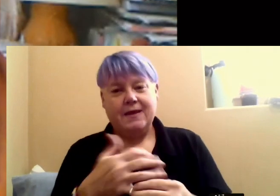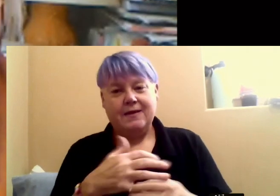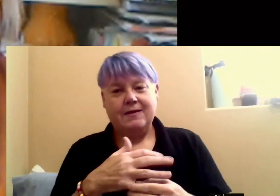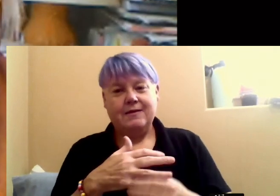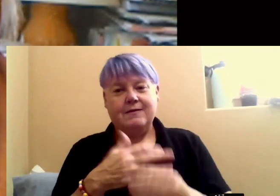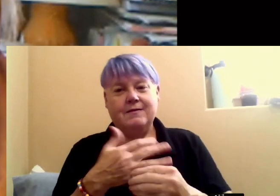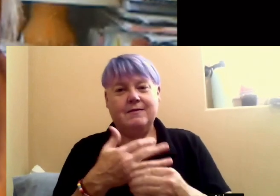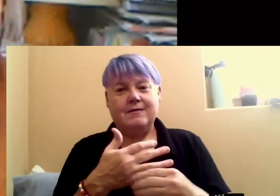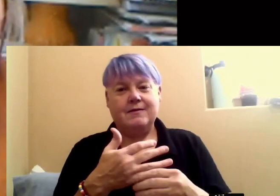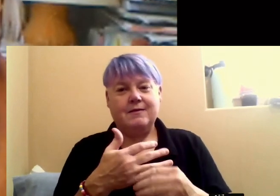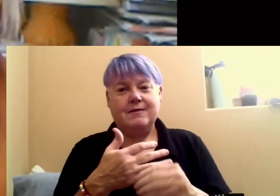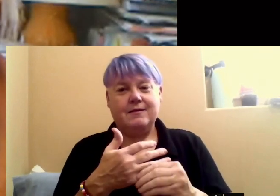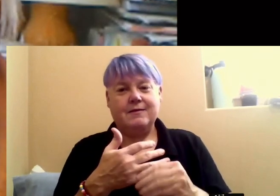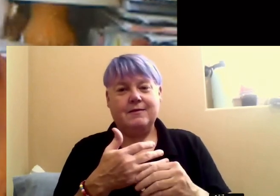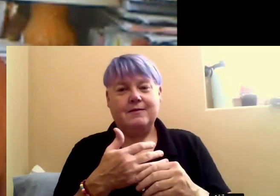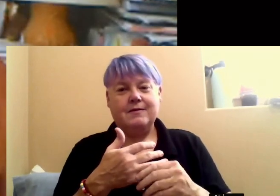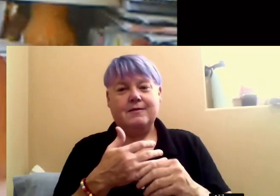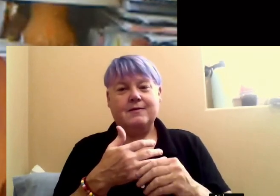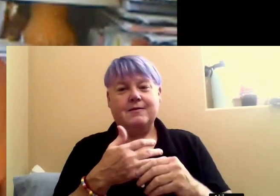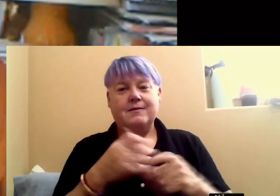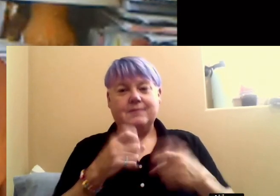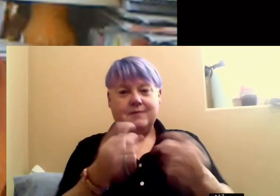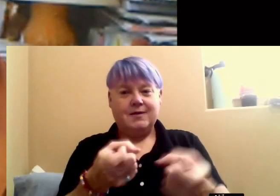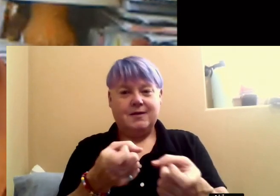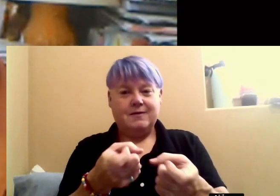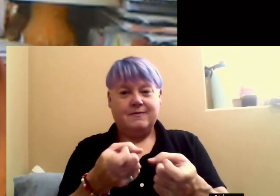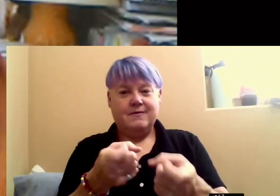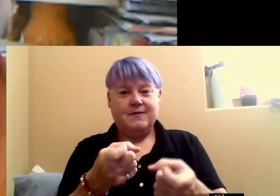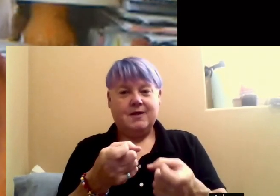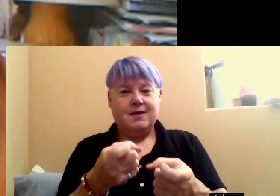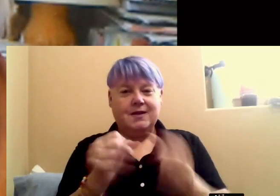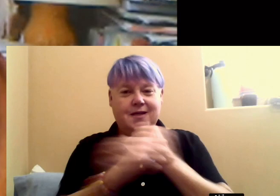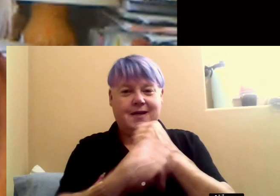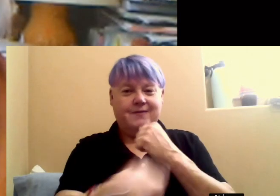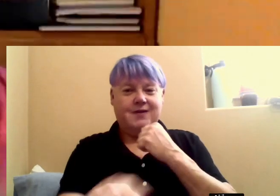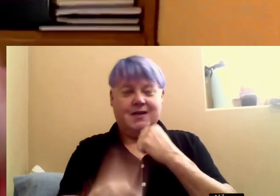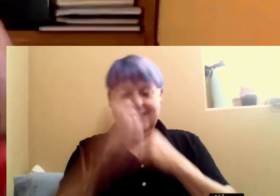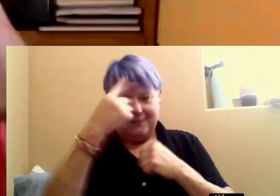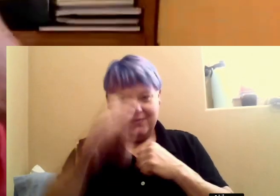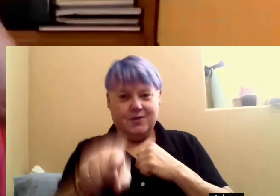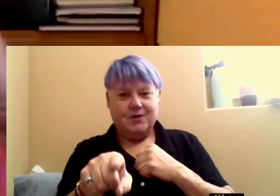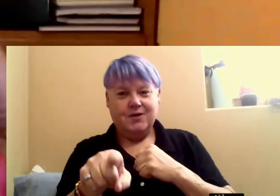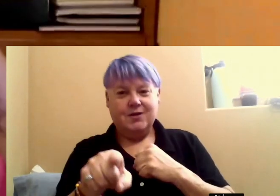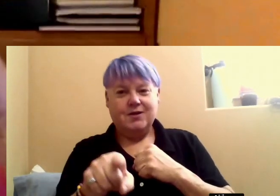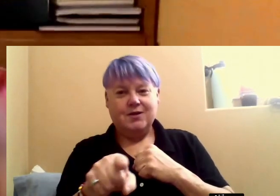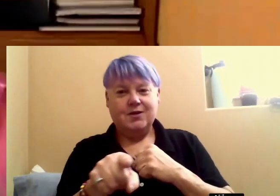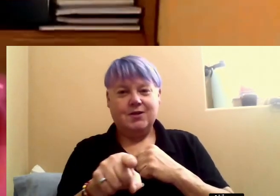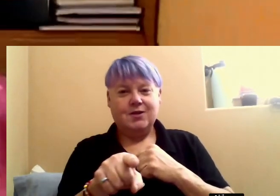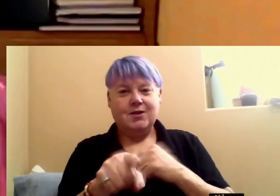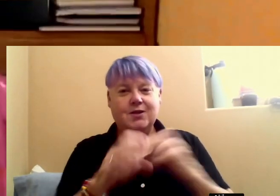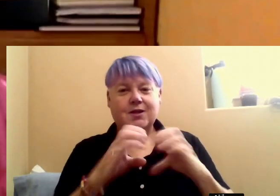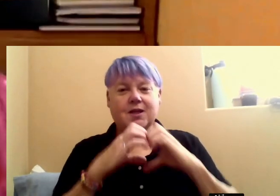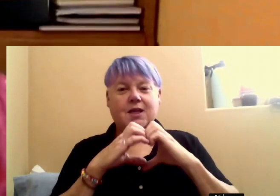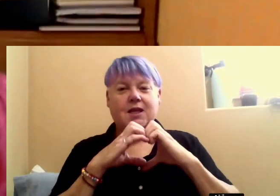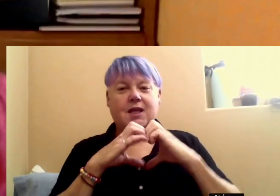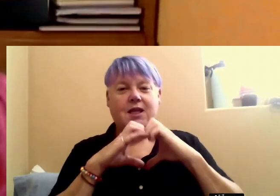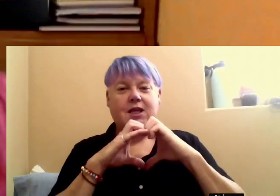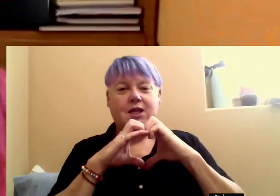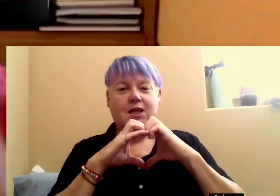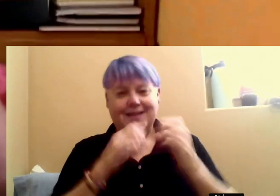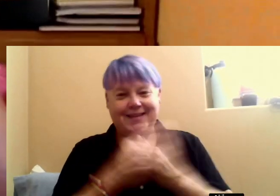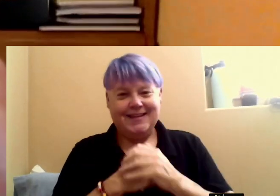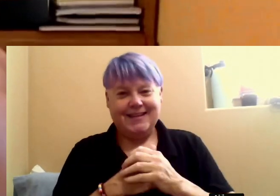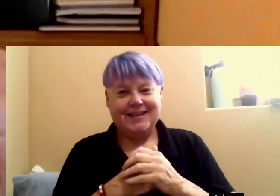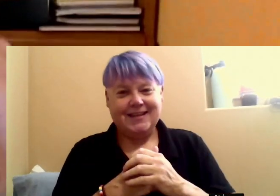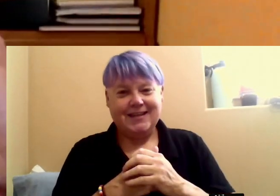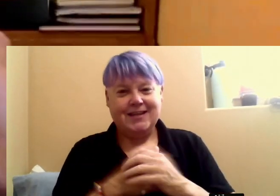you know, I'm just giving you a commercial for you, but you deserve it, because you're sweet. Think, well, it means a lot coming from you,